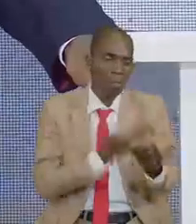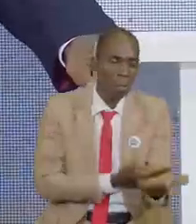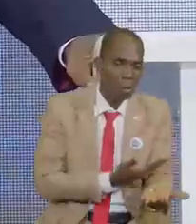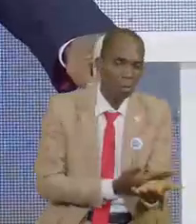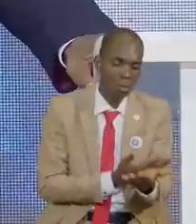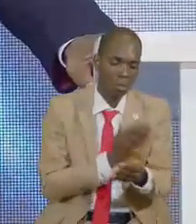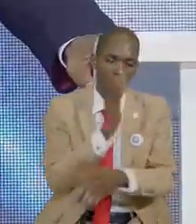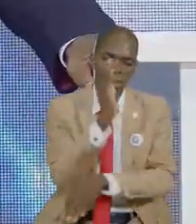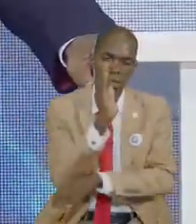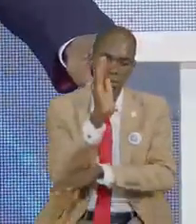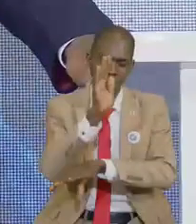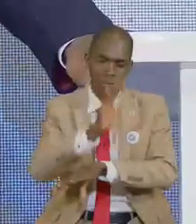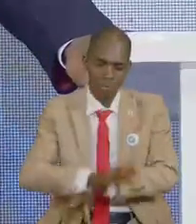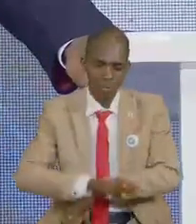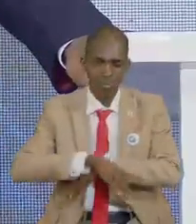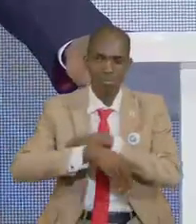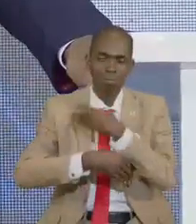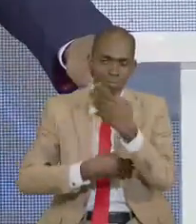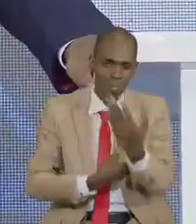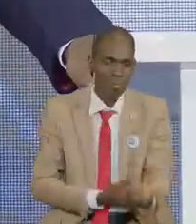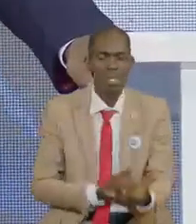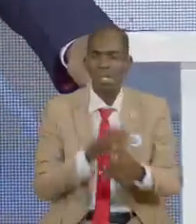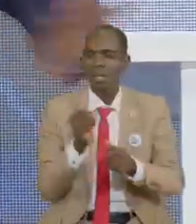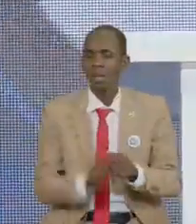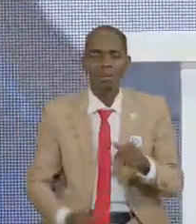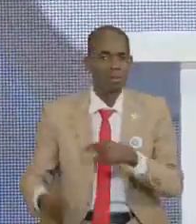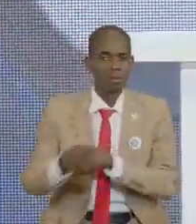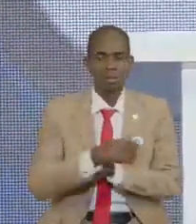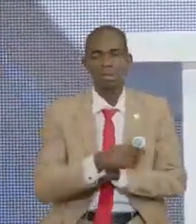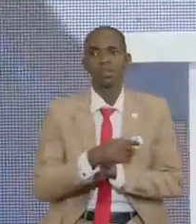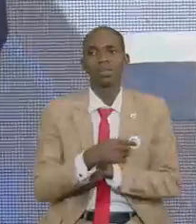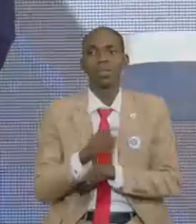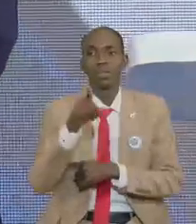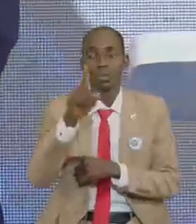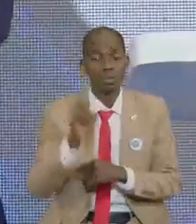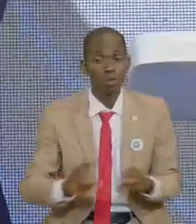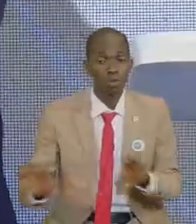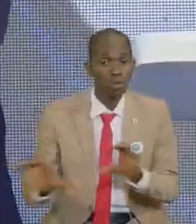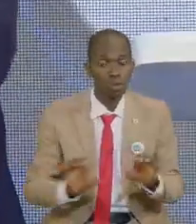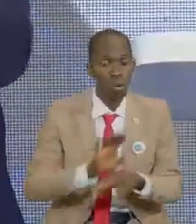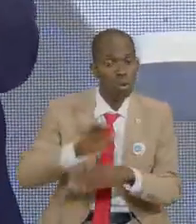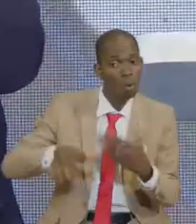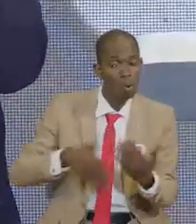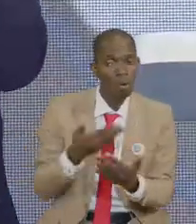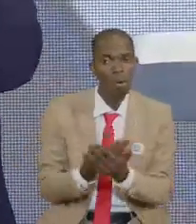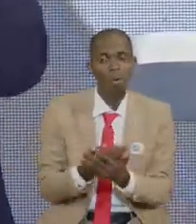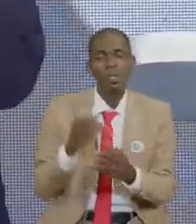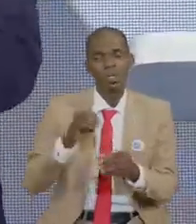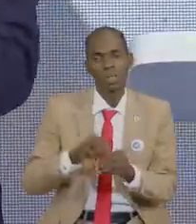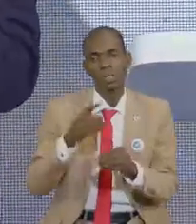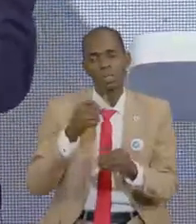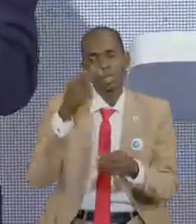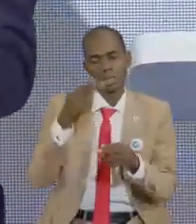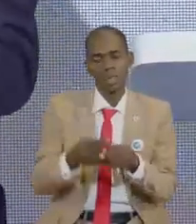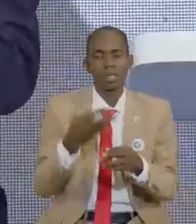day and the dead of the night, do all in the name of the Lord